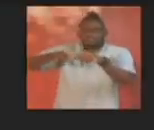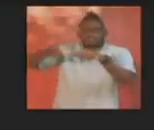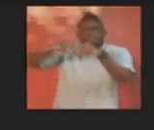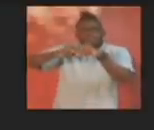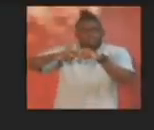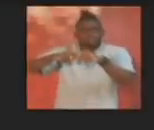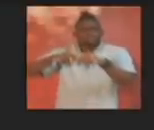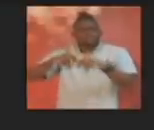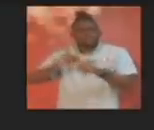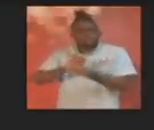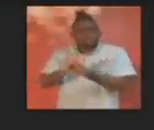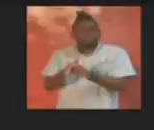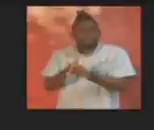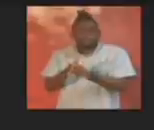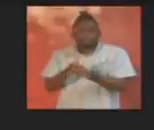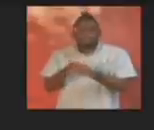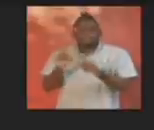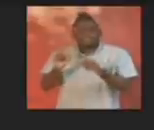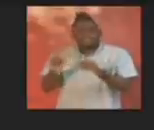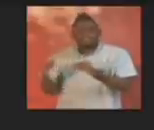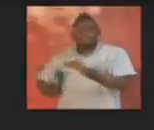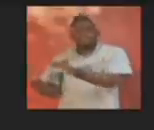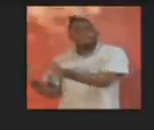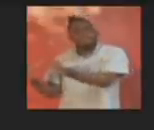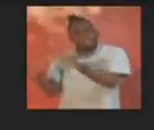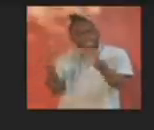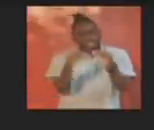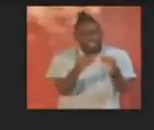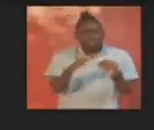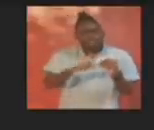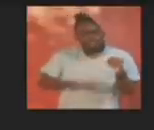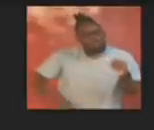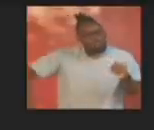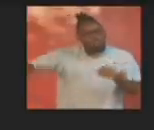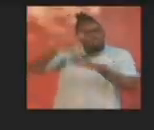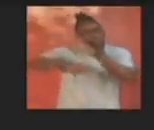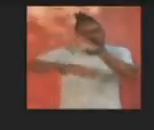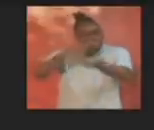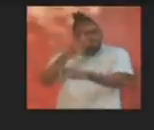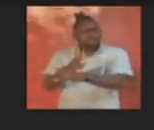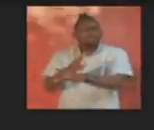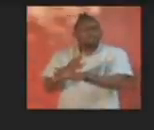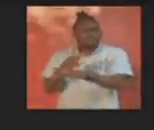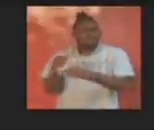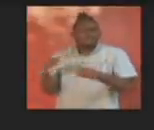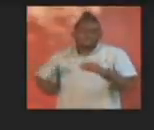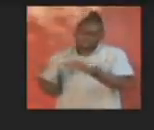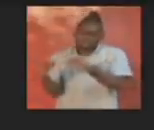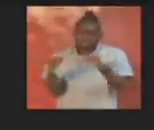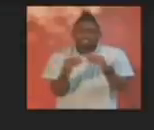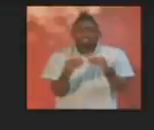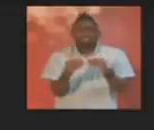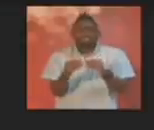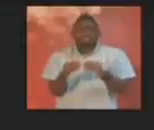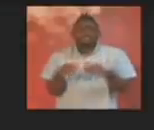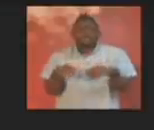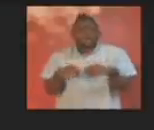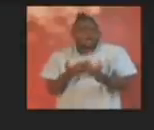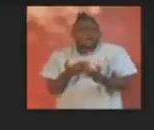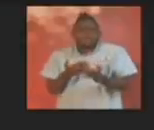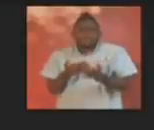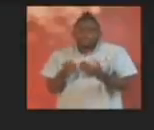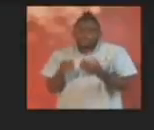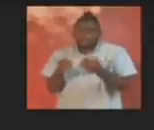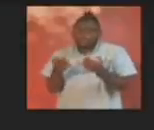pie that you can get hold of and get everybody a fair share. That can happen by enabling all